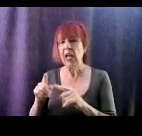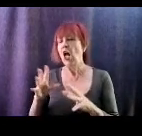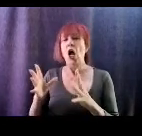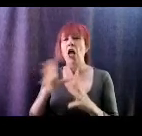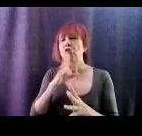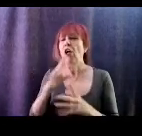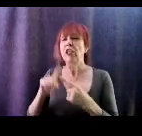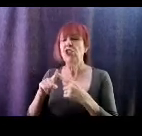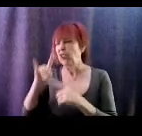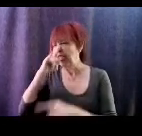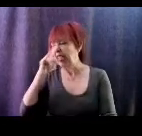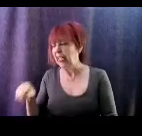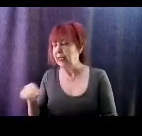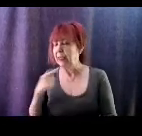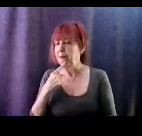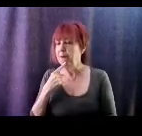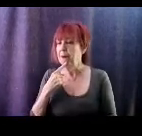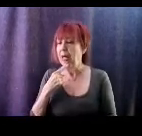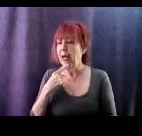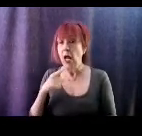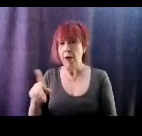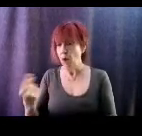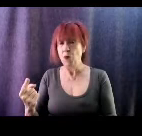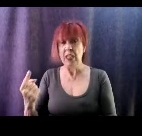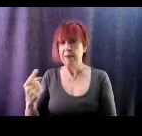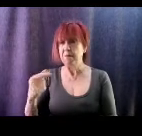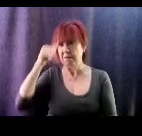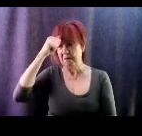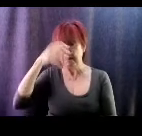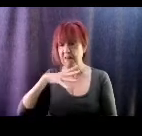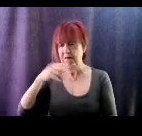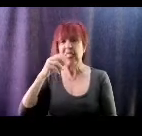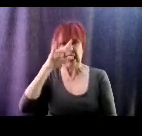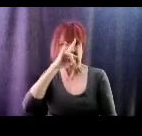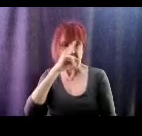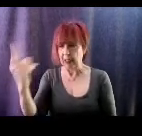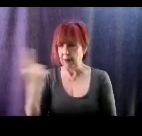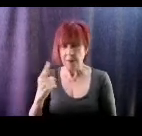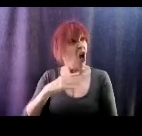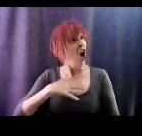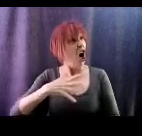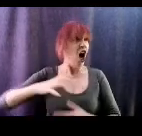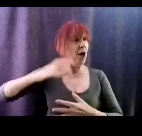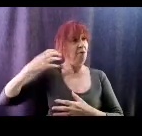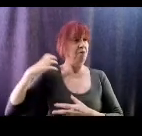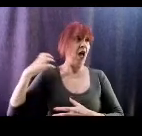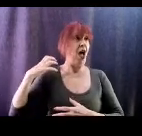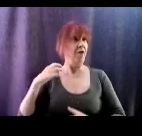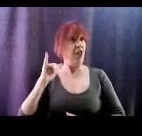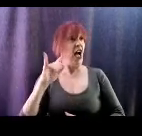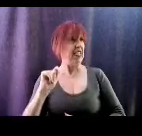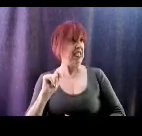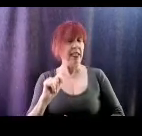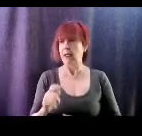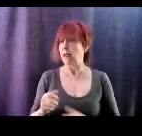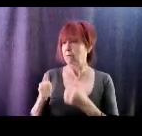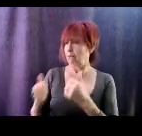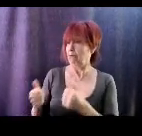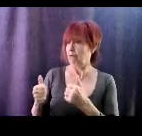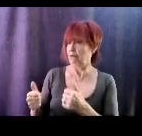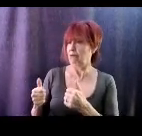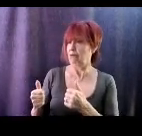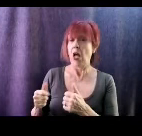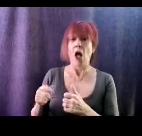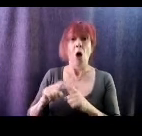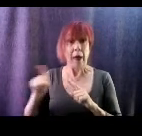said, "You know, I'm the head of the IT department." We said, "Well, that's great." He said, and then he went on to disclose, we weren't being nosy, but he went on